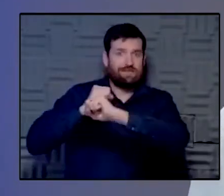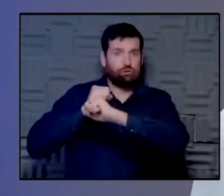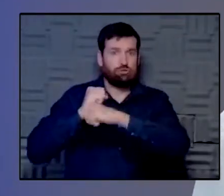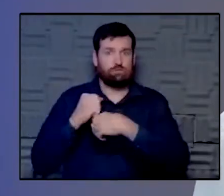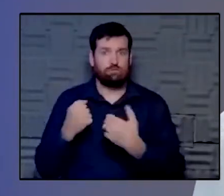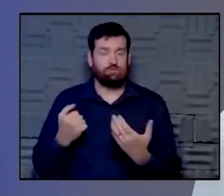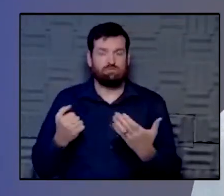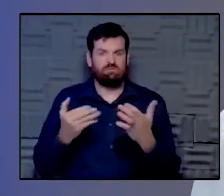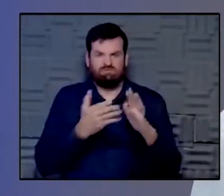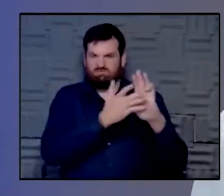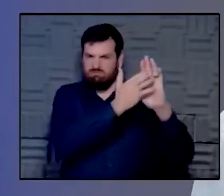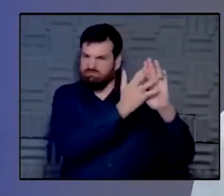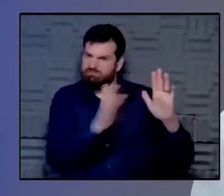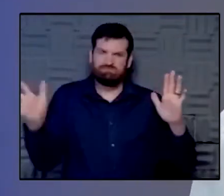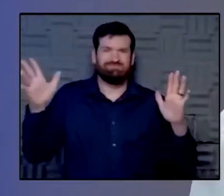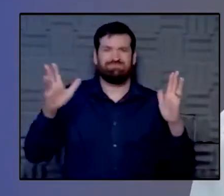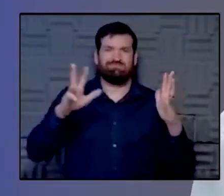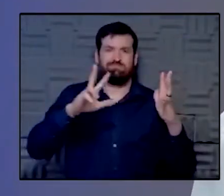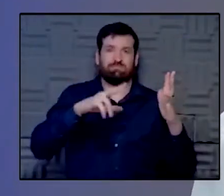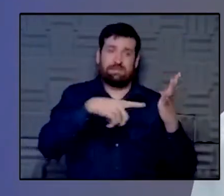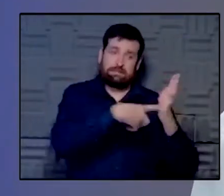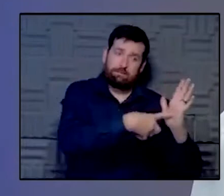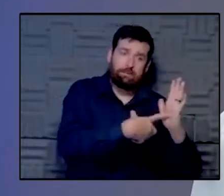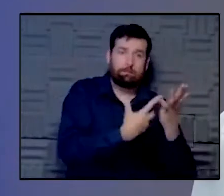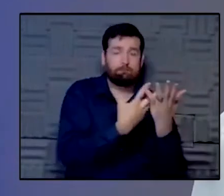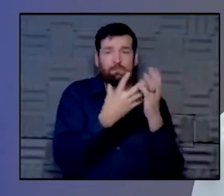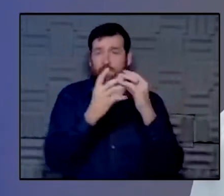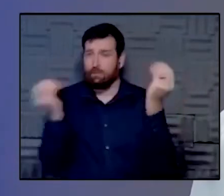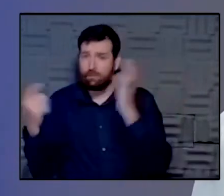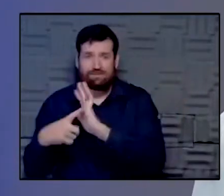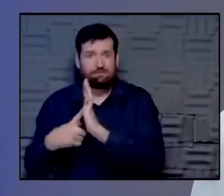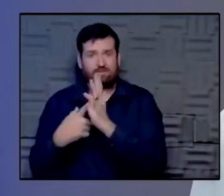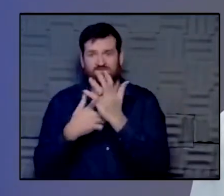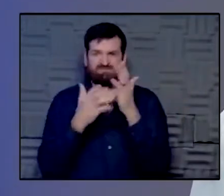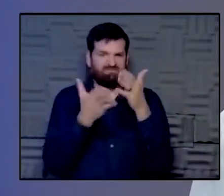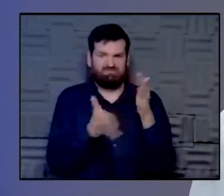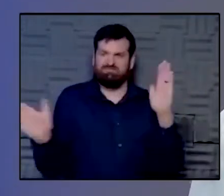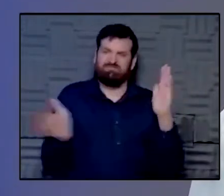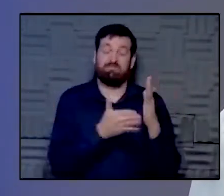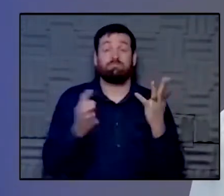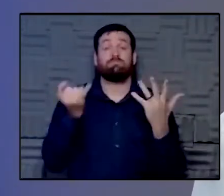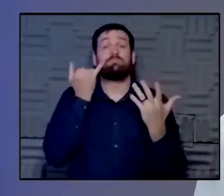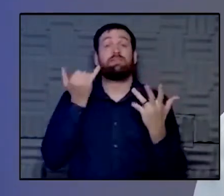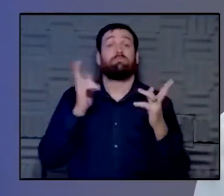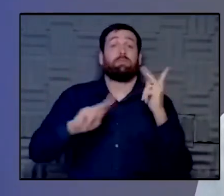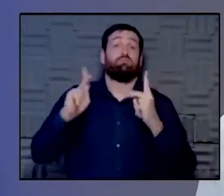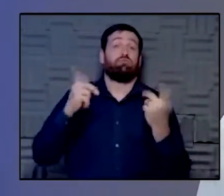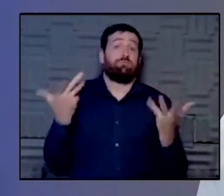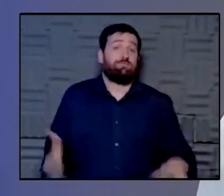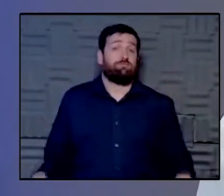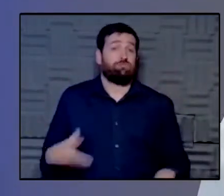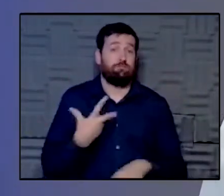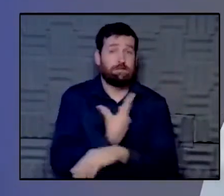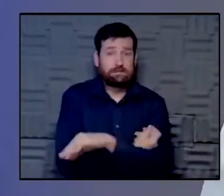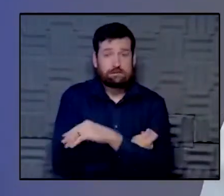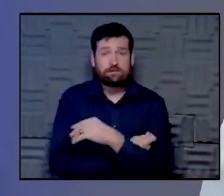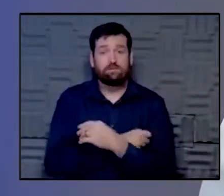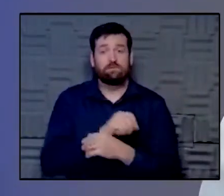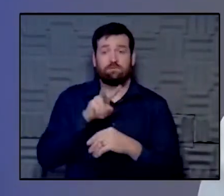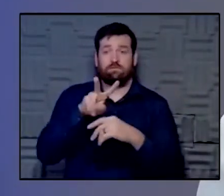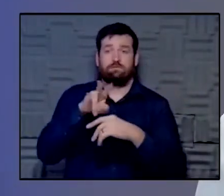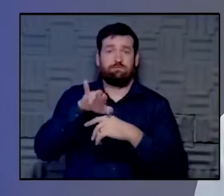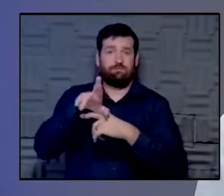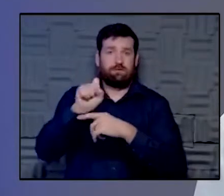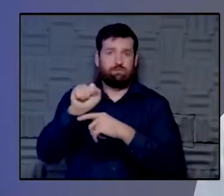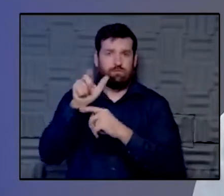whole spectrum of symptomatic and asymptomatic disease. If you have people that are vaccinated, that virus is